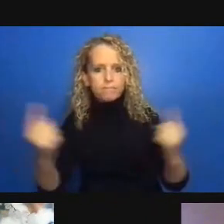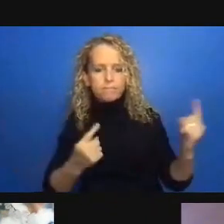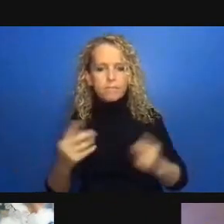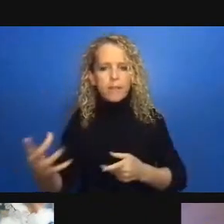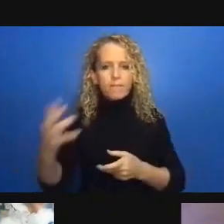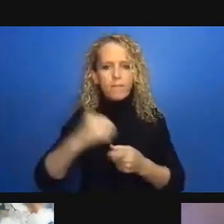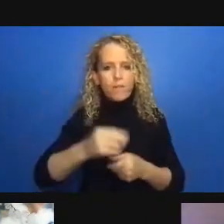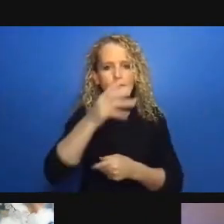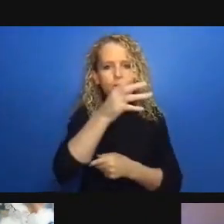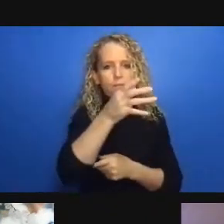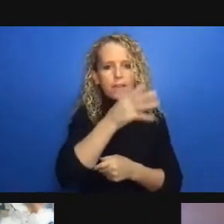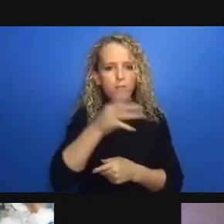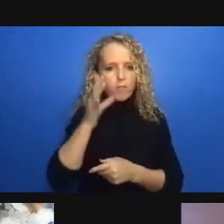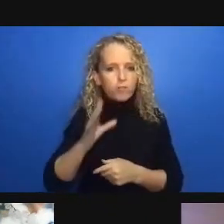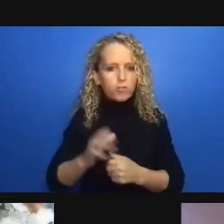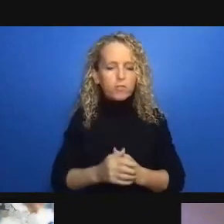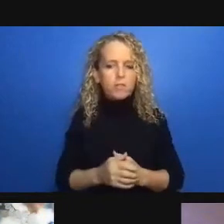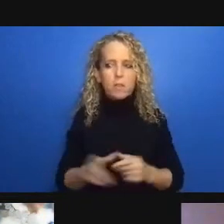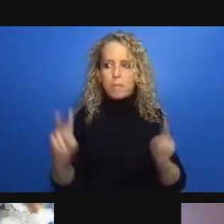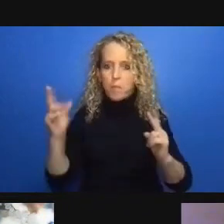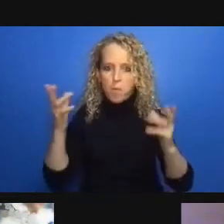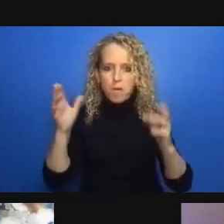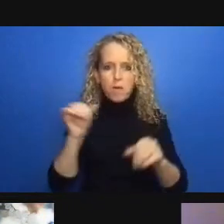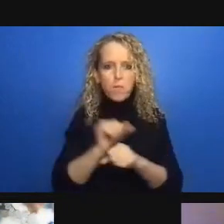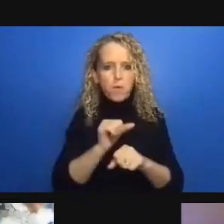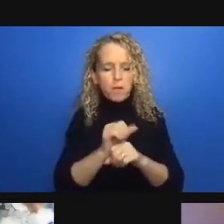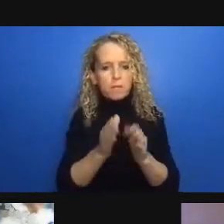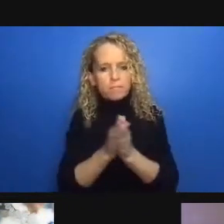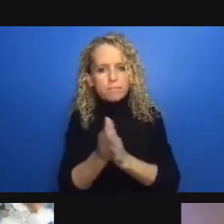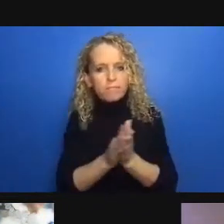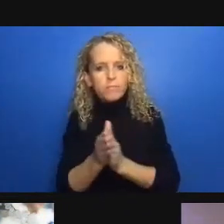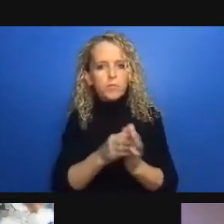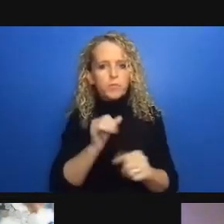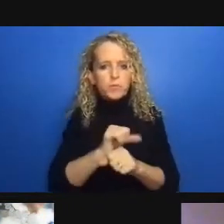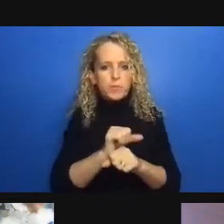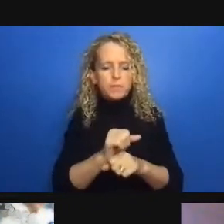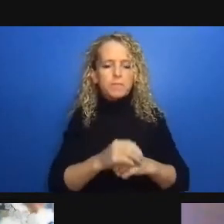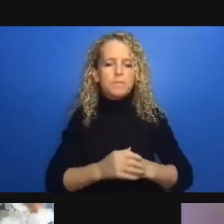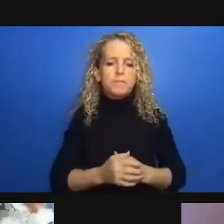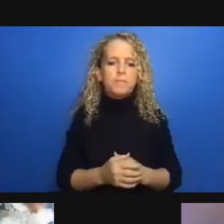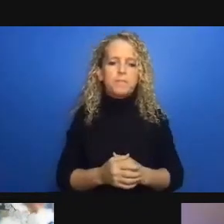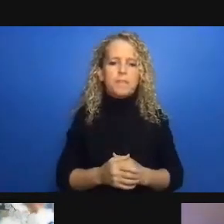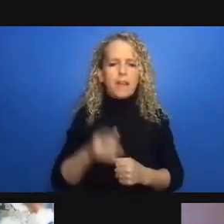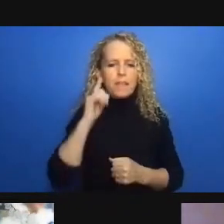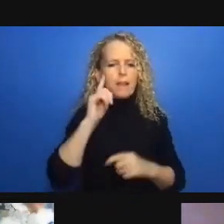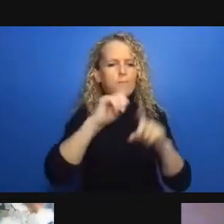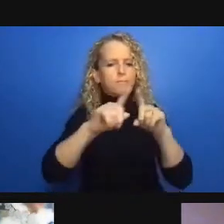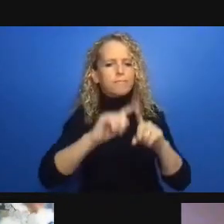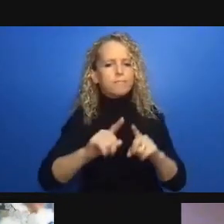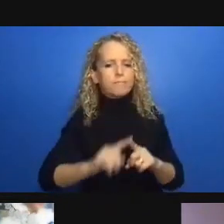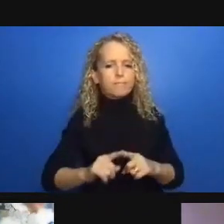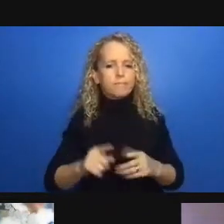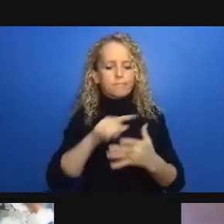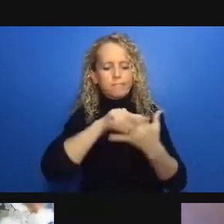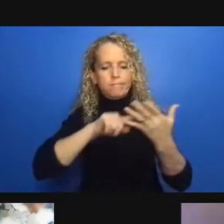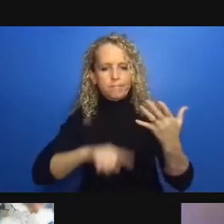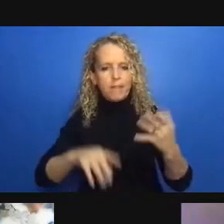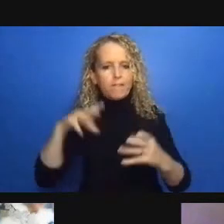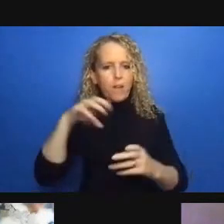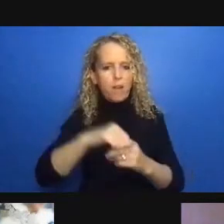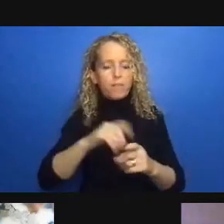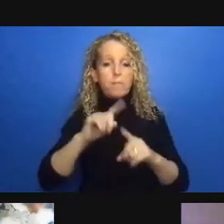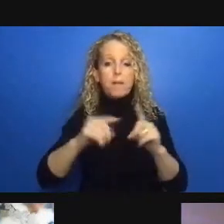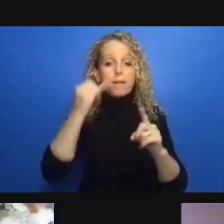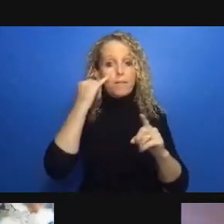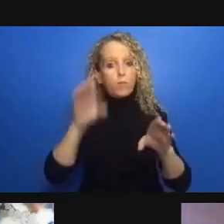appealing industry to work in. So I think there's a lot of different aspects to that, but I think starting the conversation and